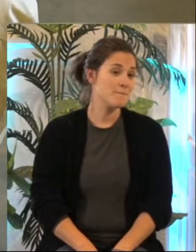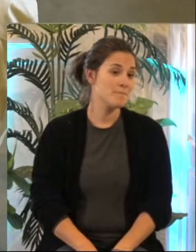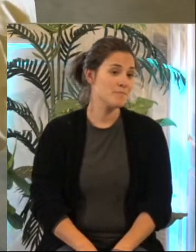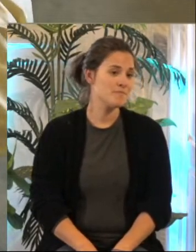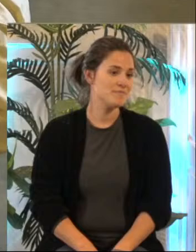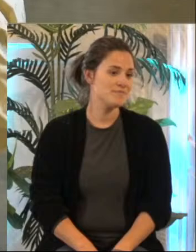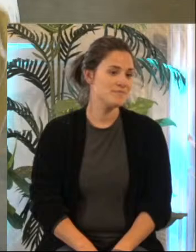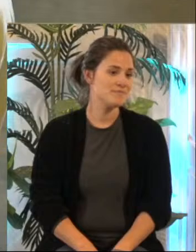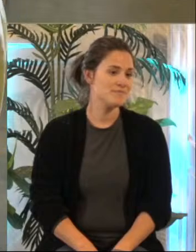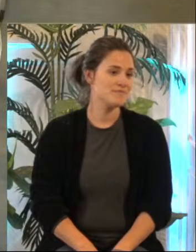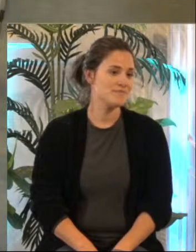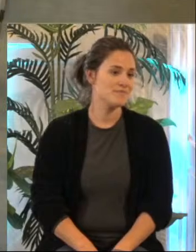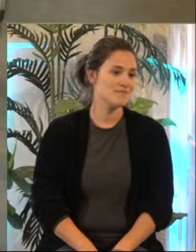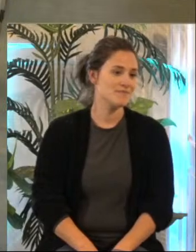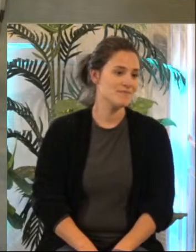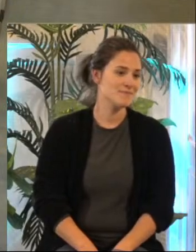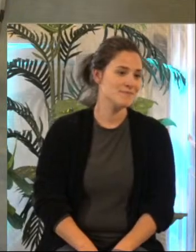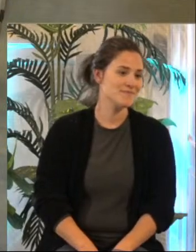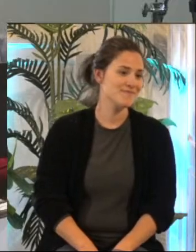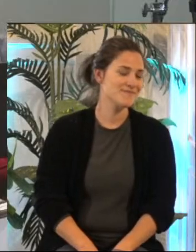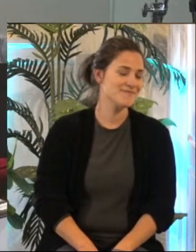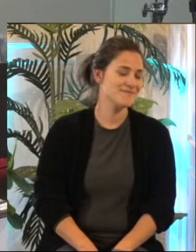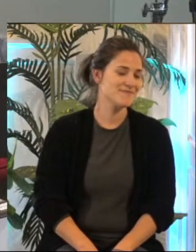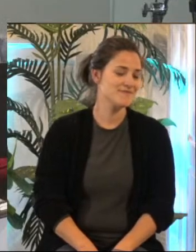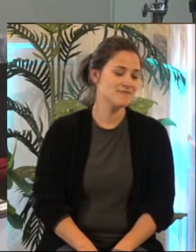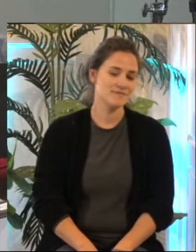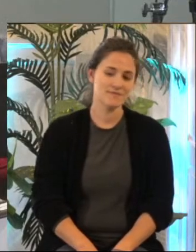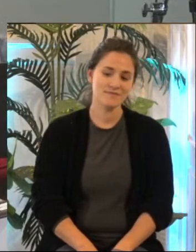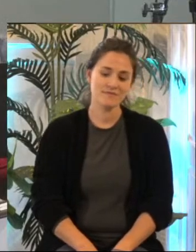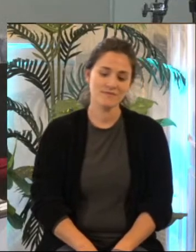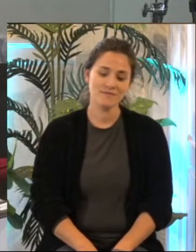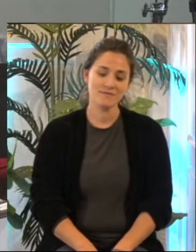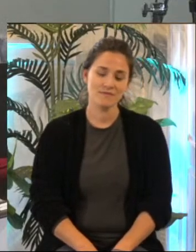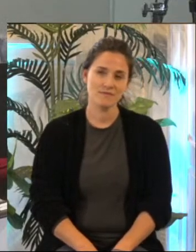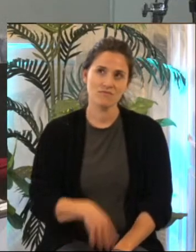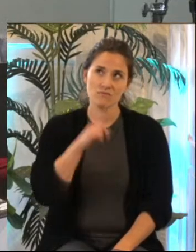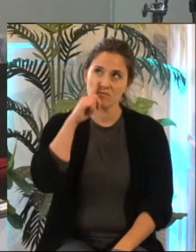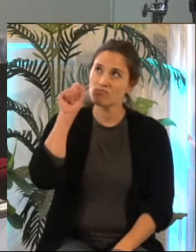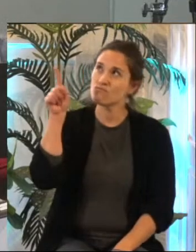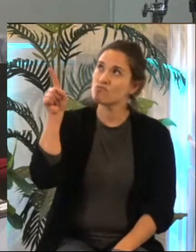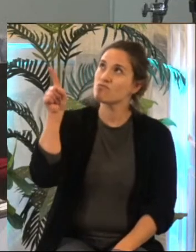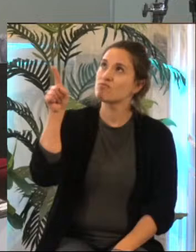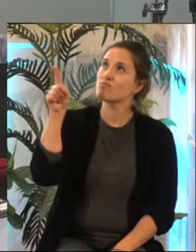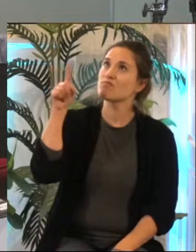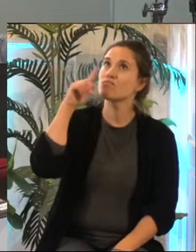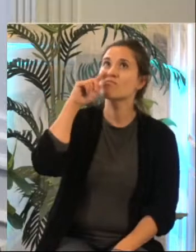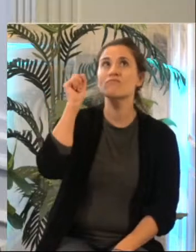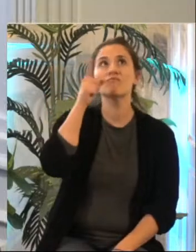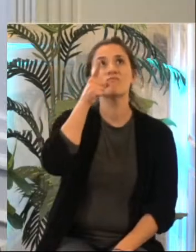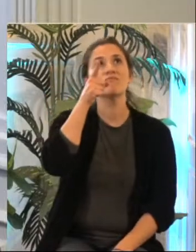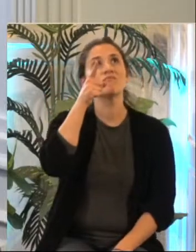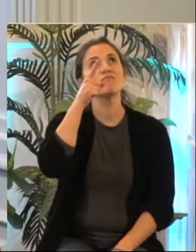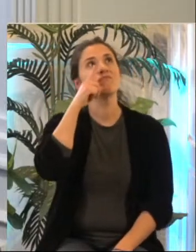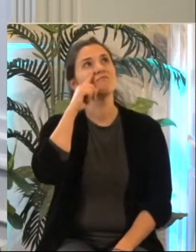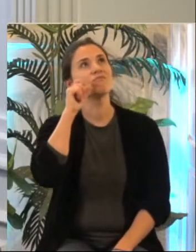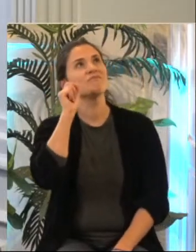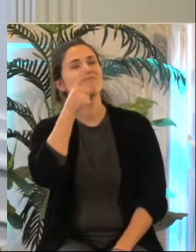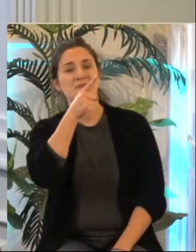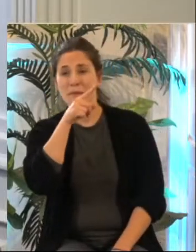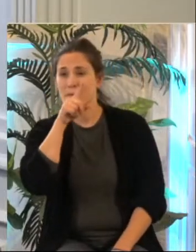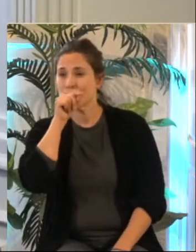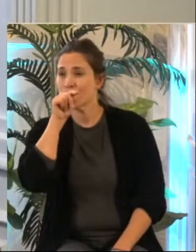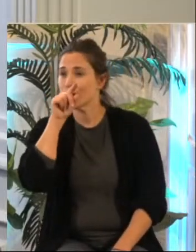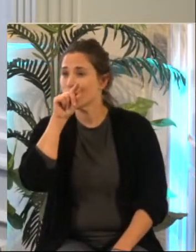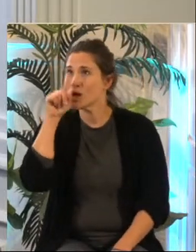Birds flying high You know how I